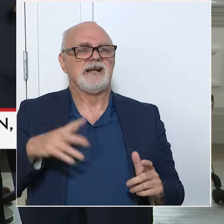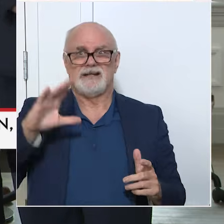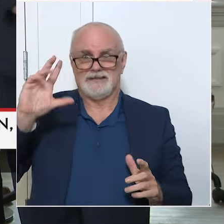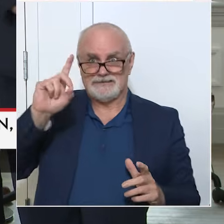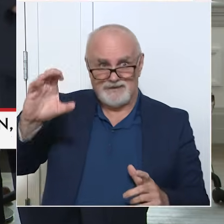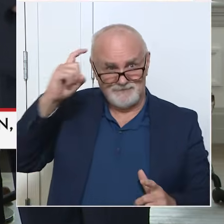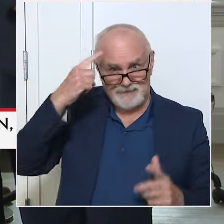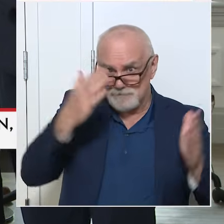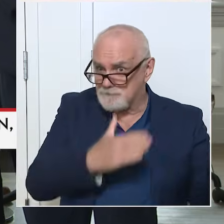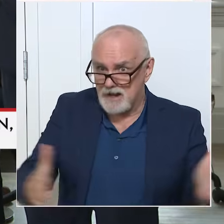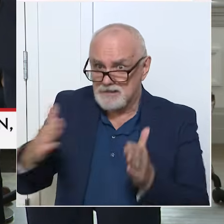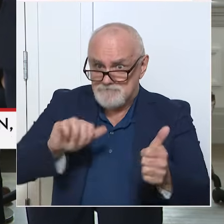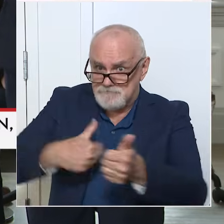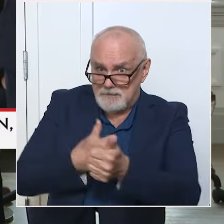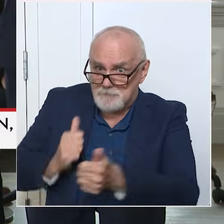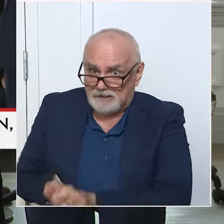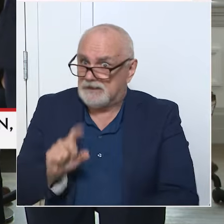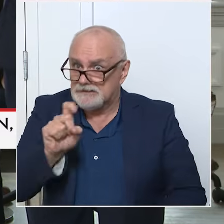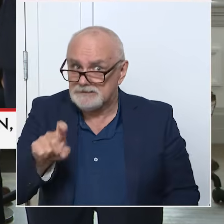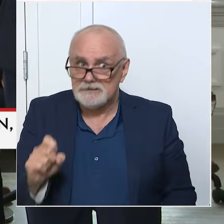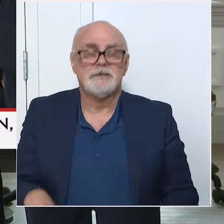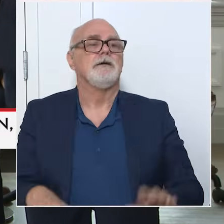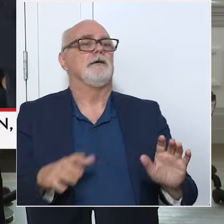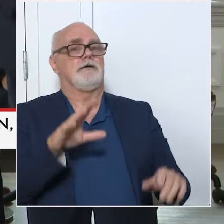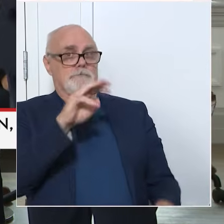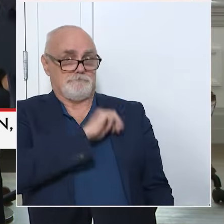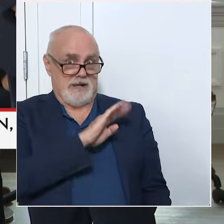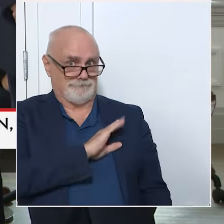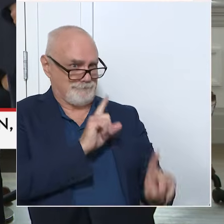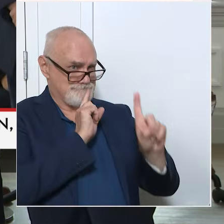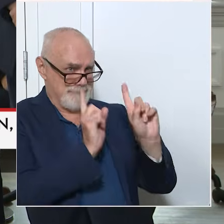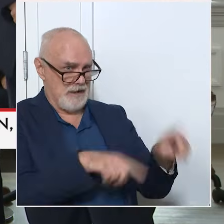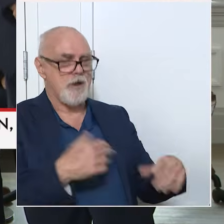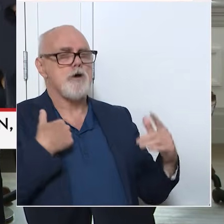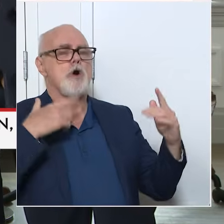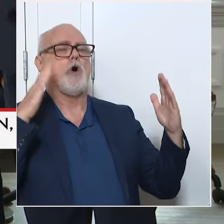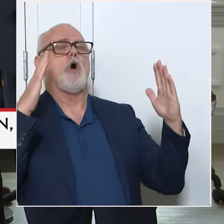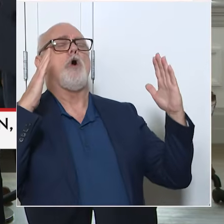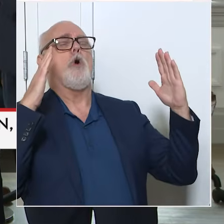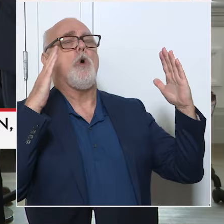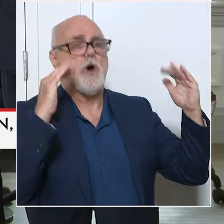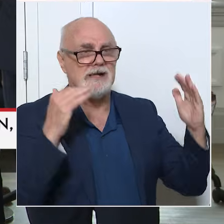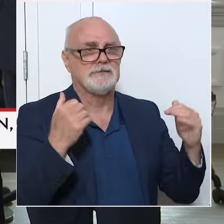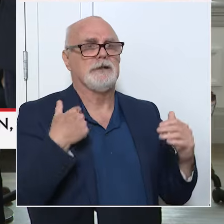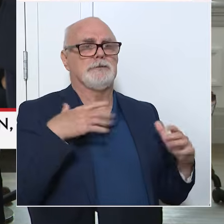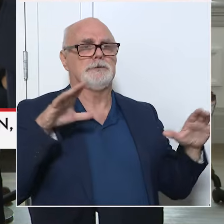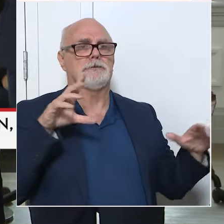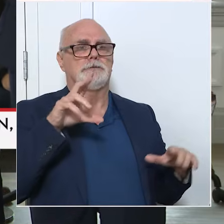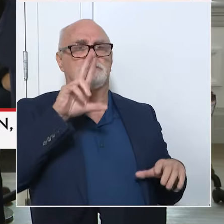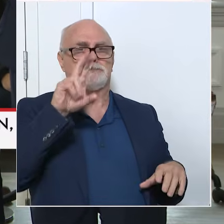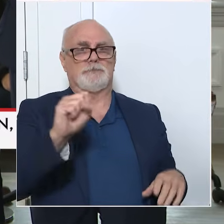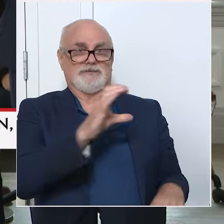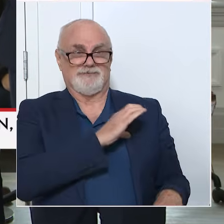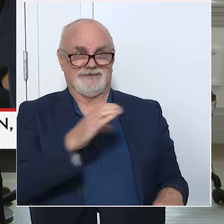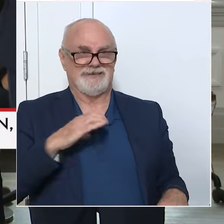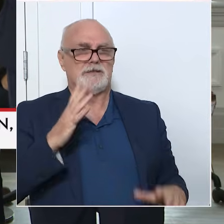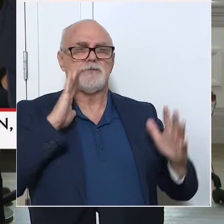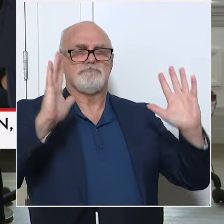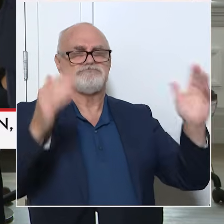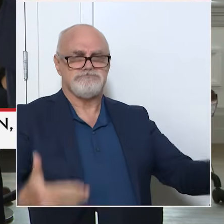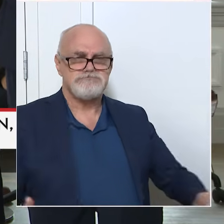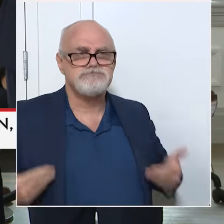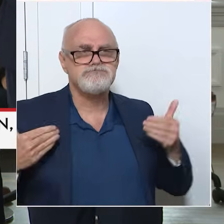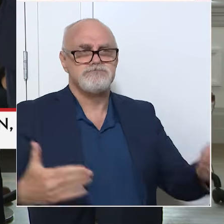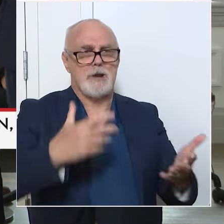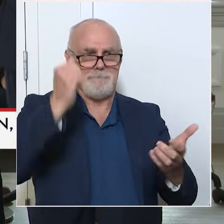on midnight like it looks likely? Well, I hope that the Congress acts to approve a budget. You know, like